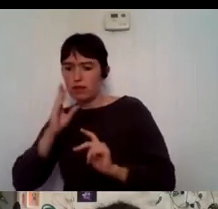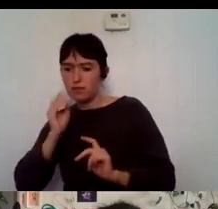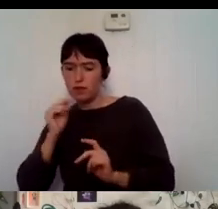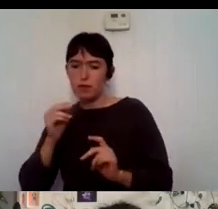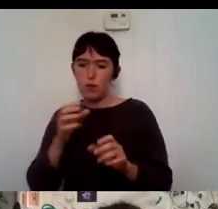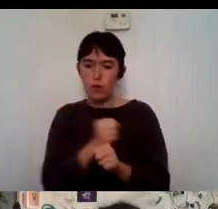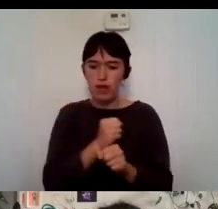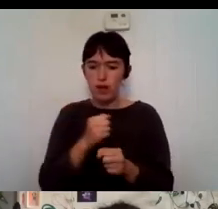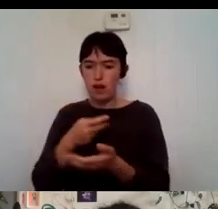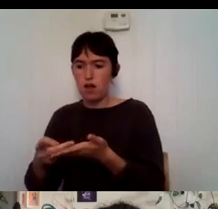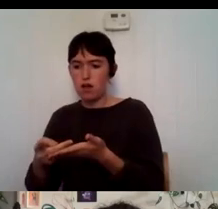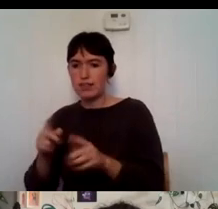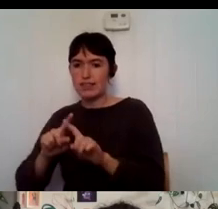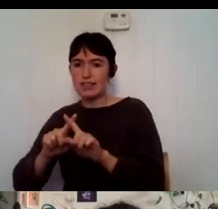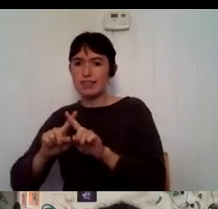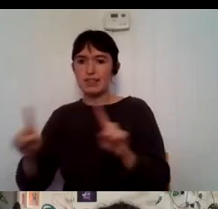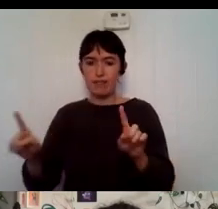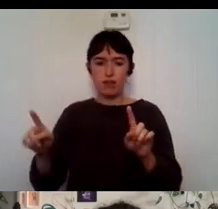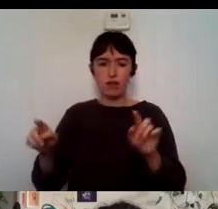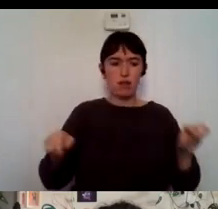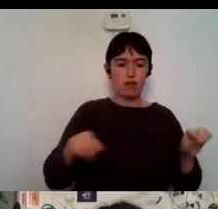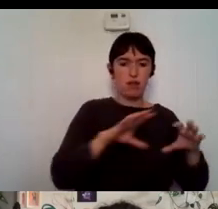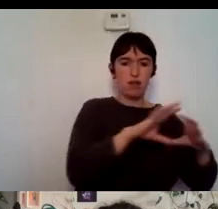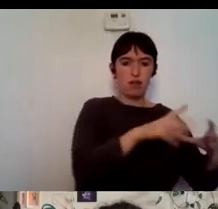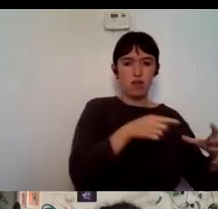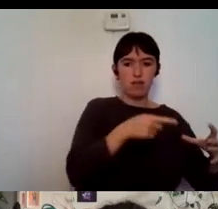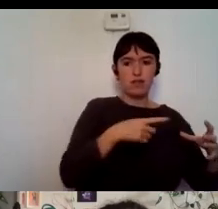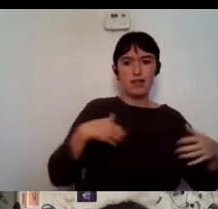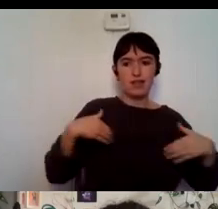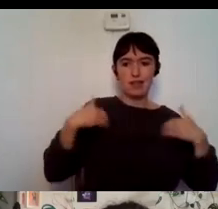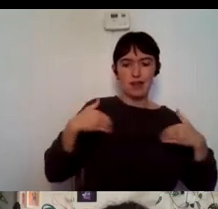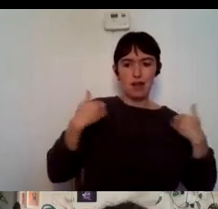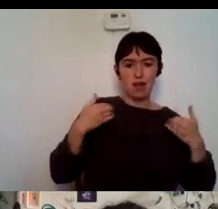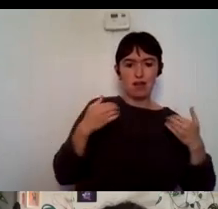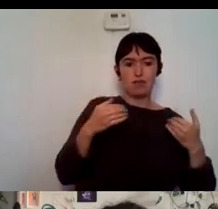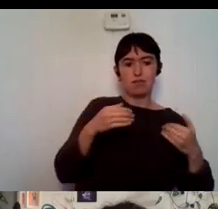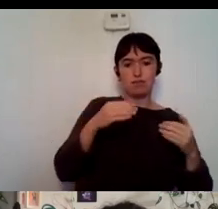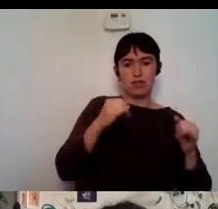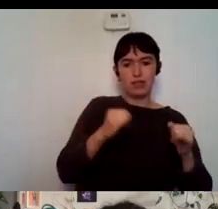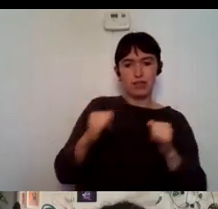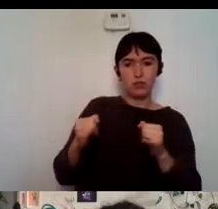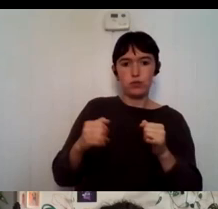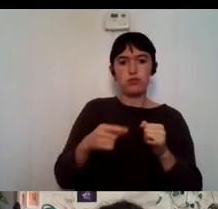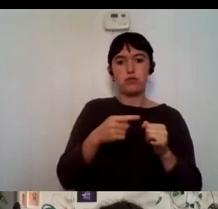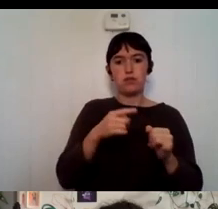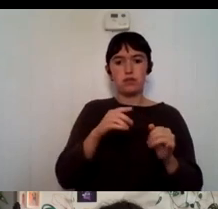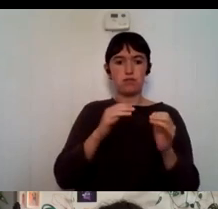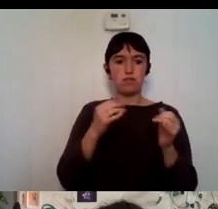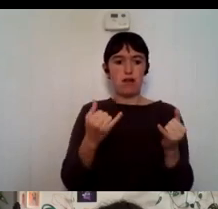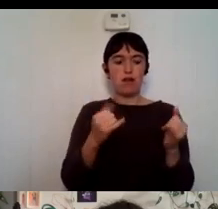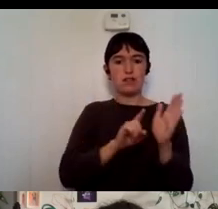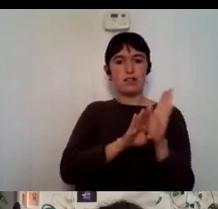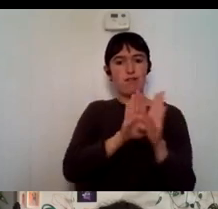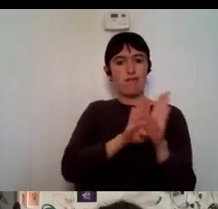the same or different from an individual who's just developing those kinds of cognitive systems and